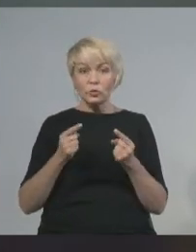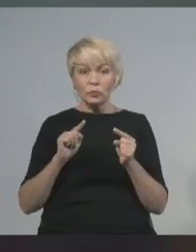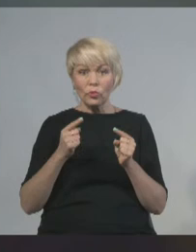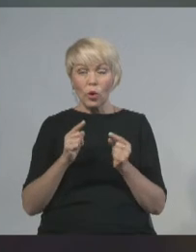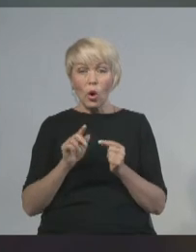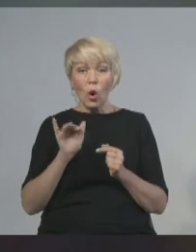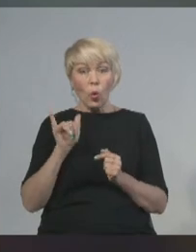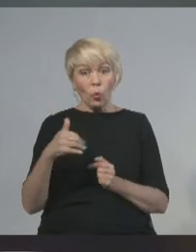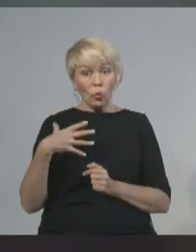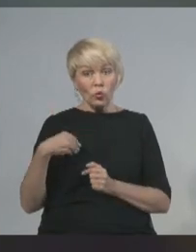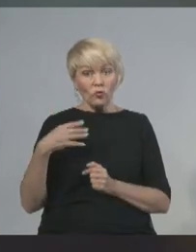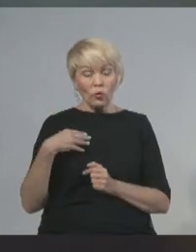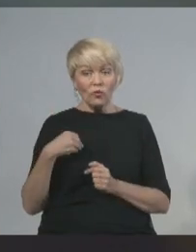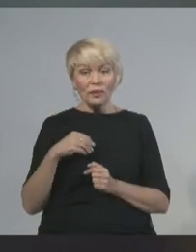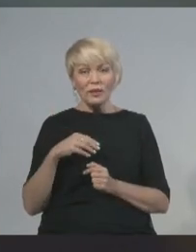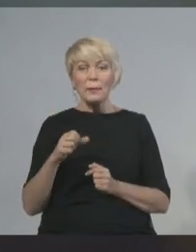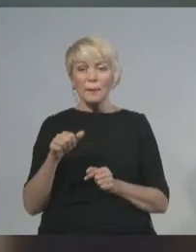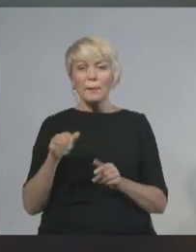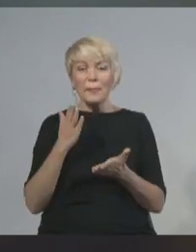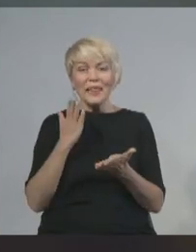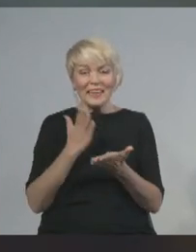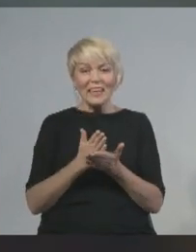so you asked about leave